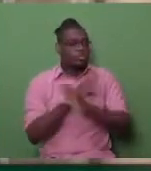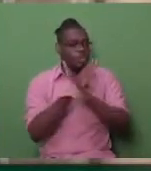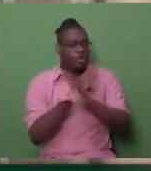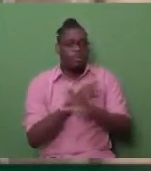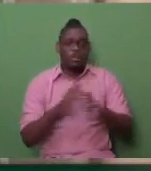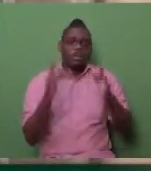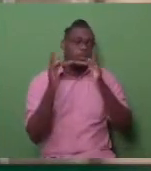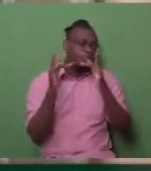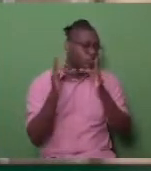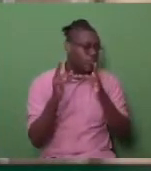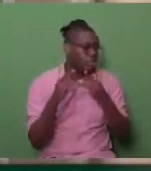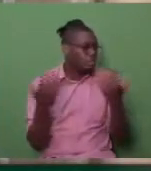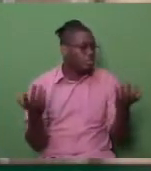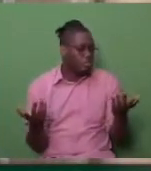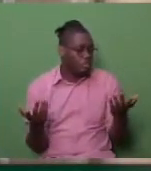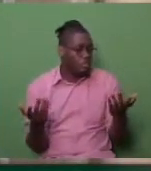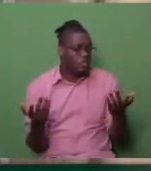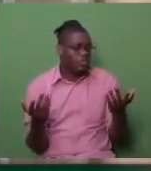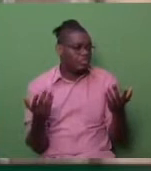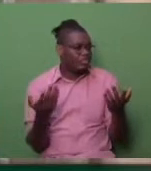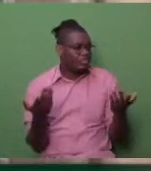if you don't laugh, you'll cry. It is ludicrous.